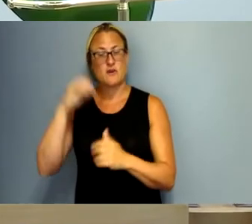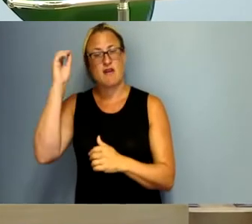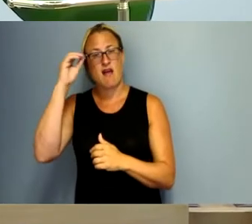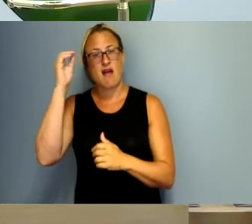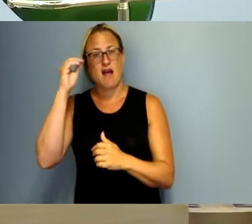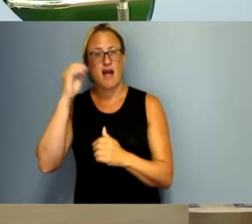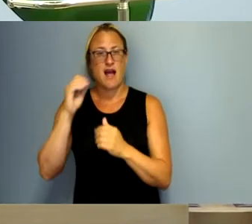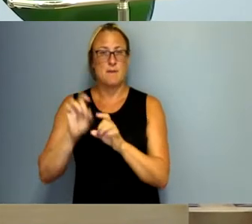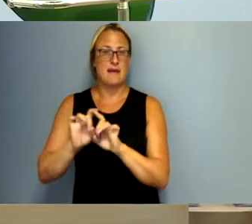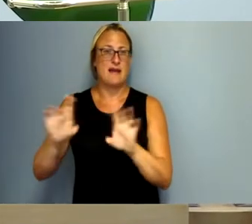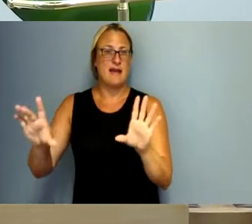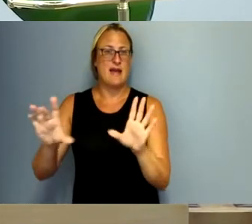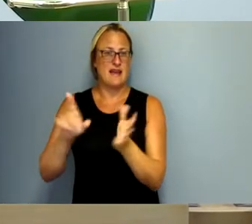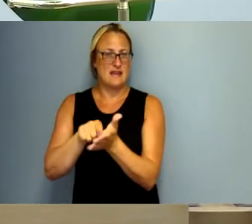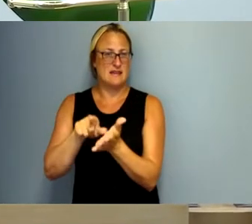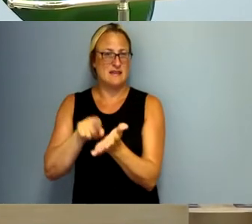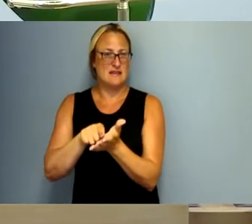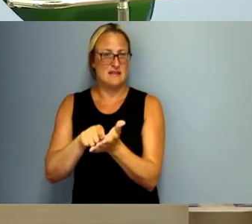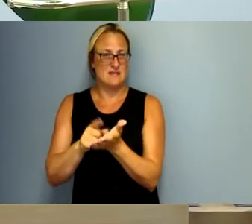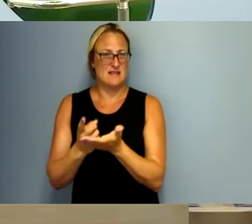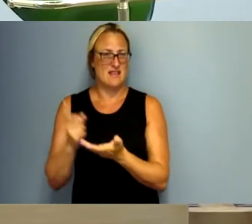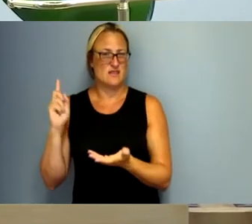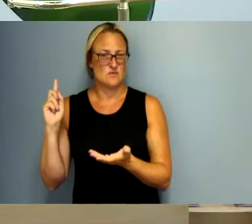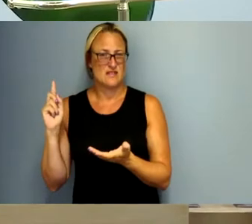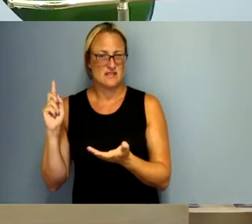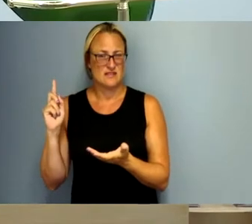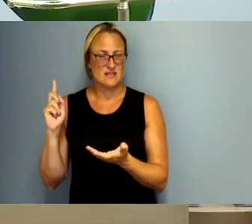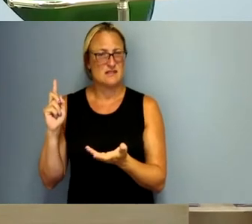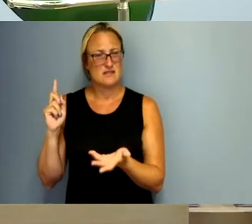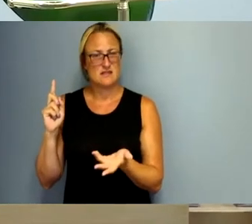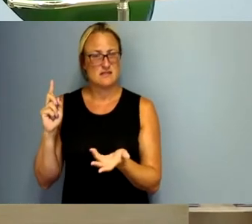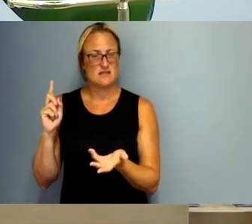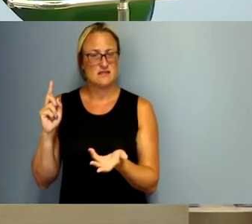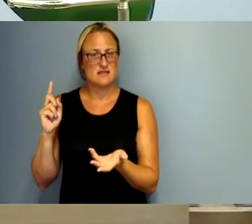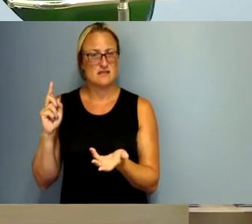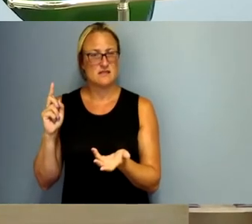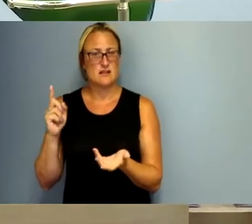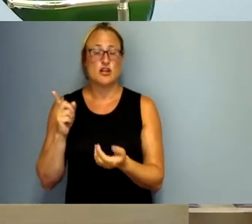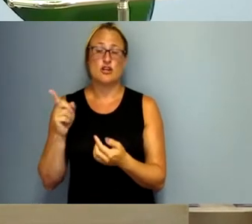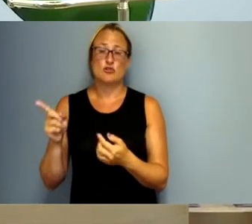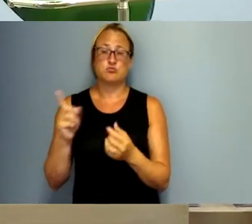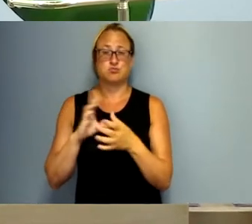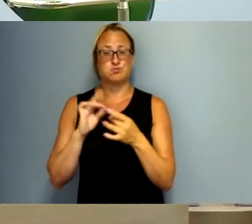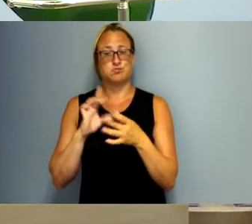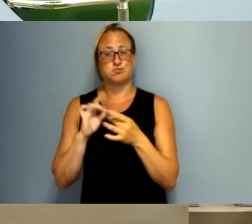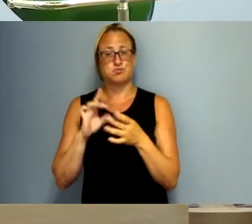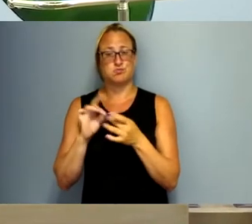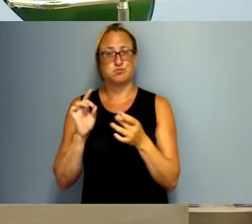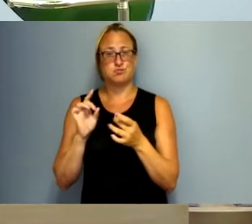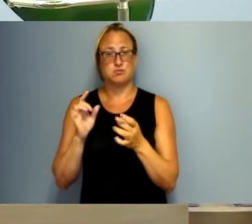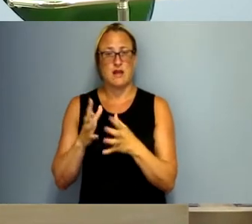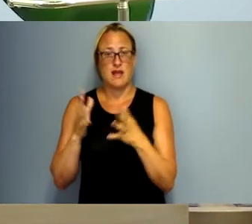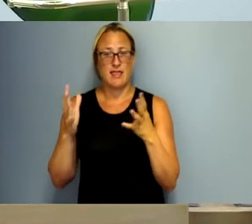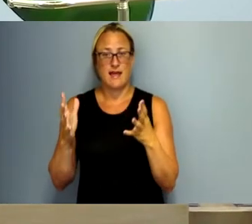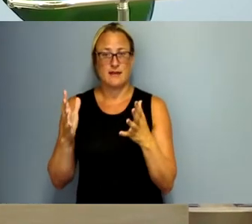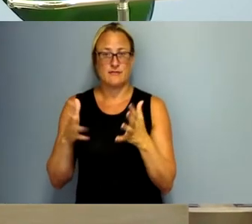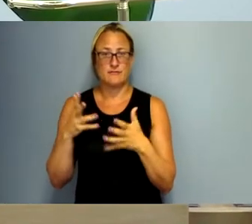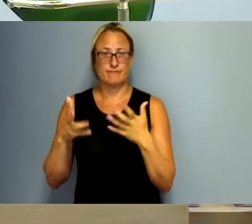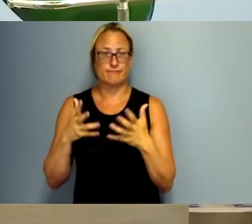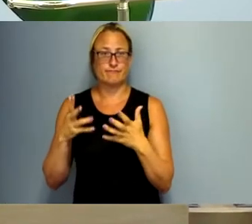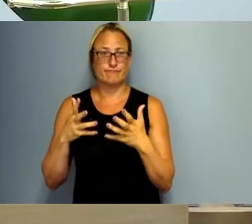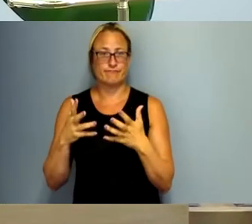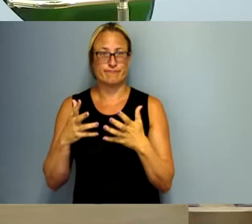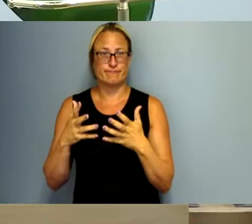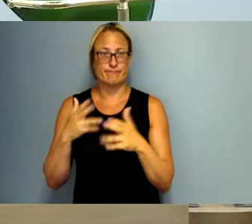the paper last week, I believe. You mentioned an awful lot of names